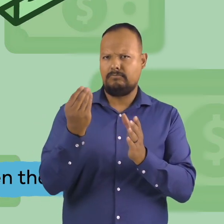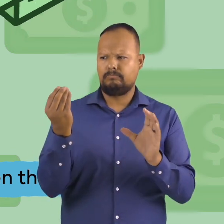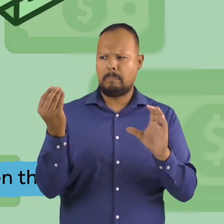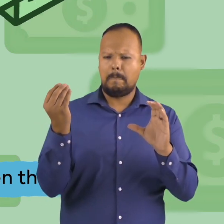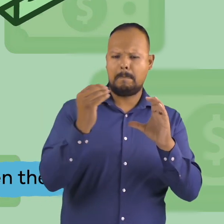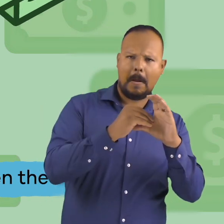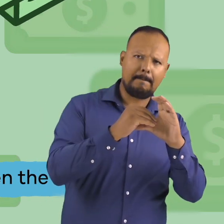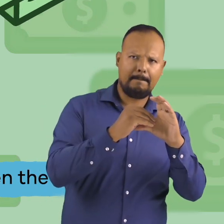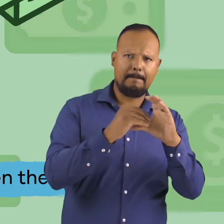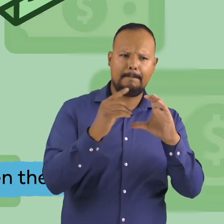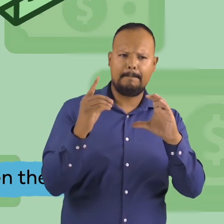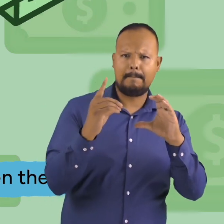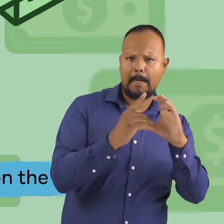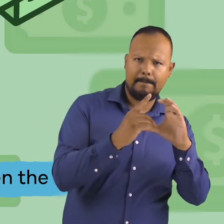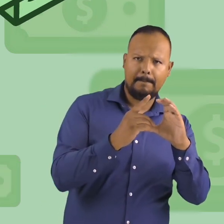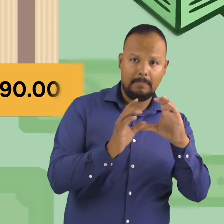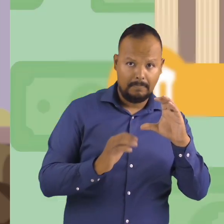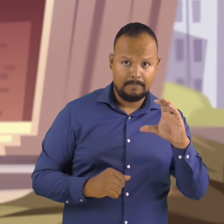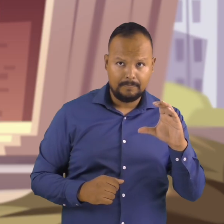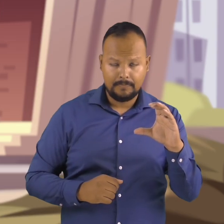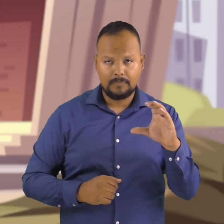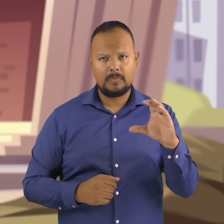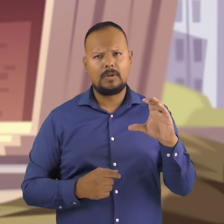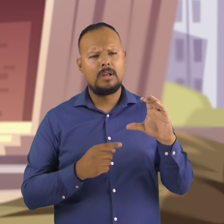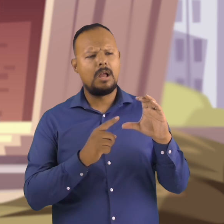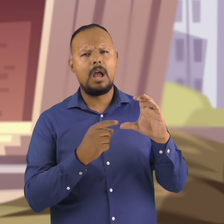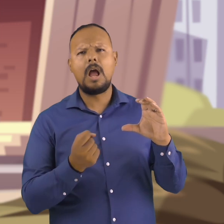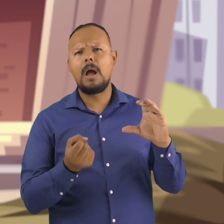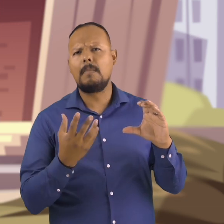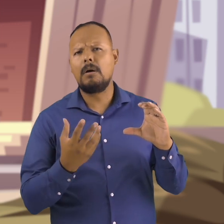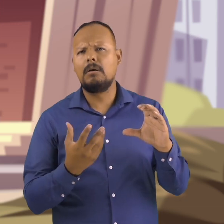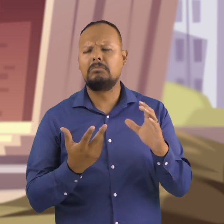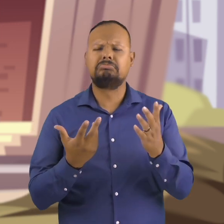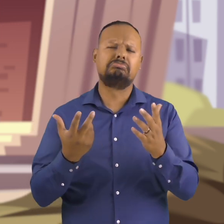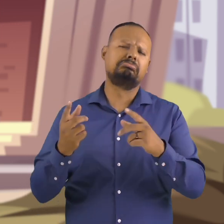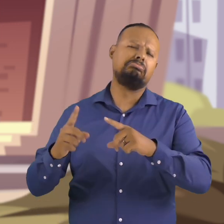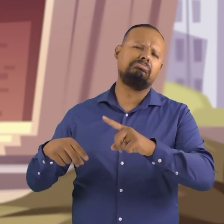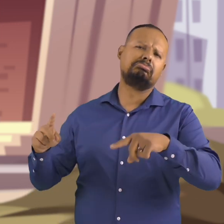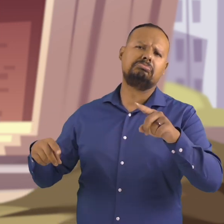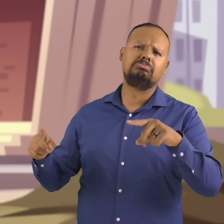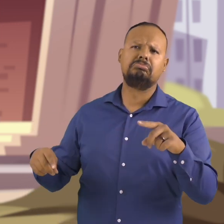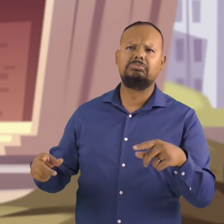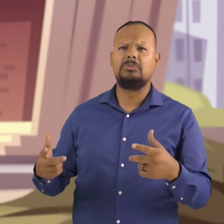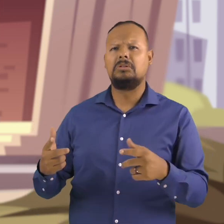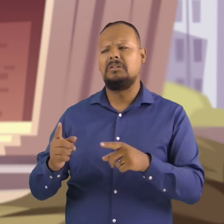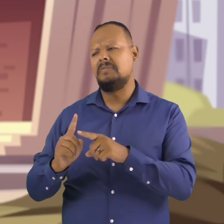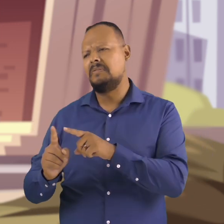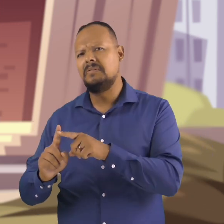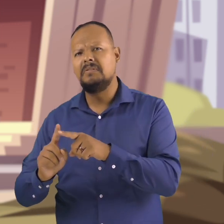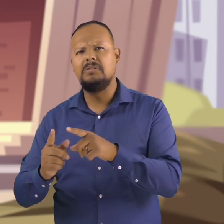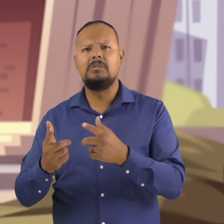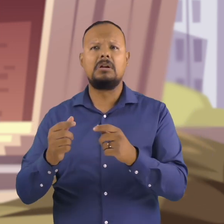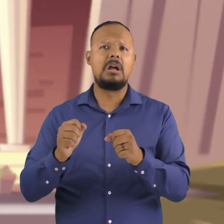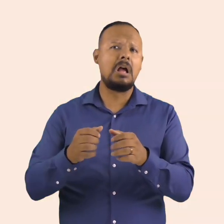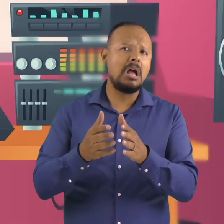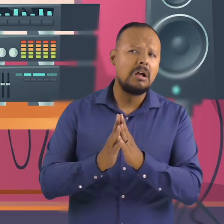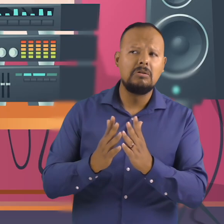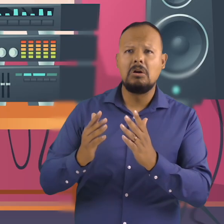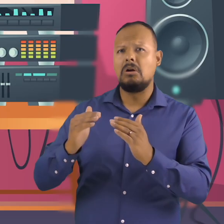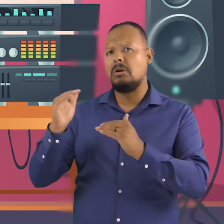depending on the institution. You can ask an adult to help you set up your own checking account if you'd like.